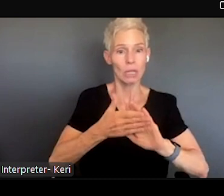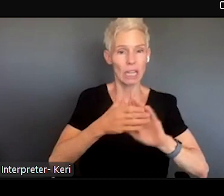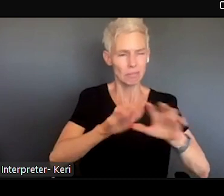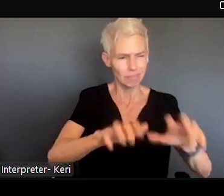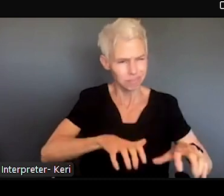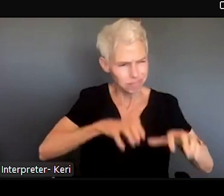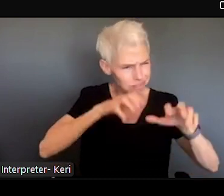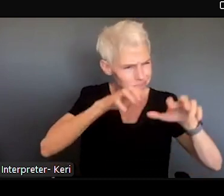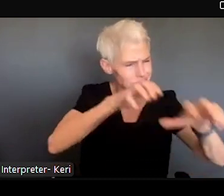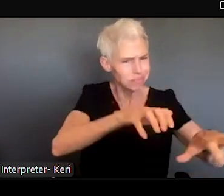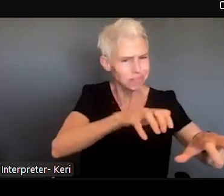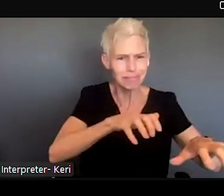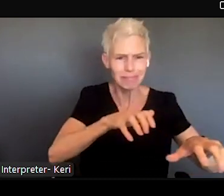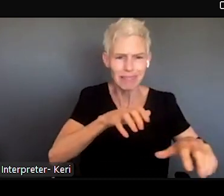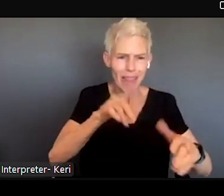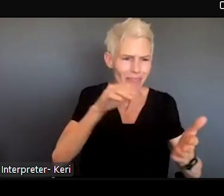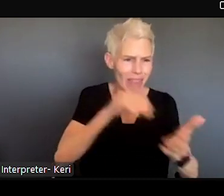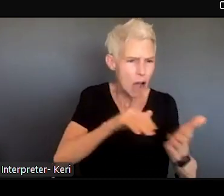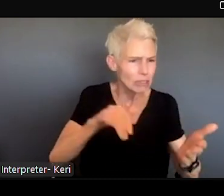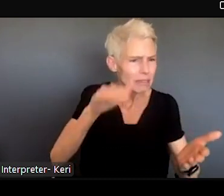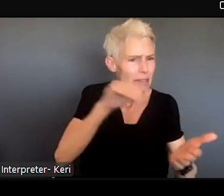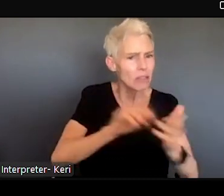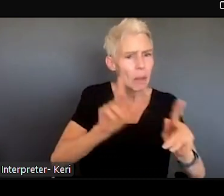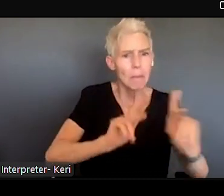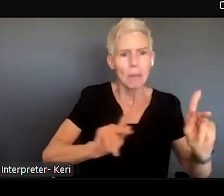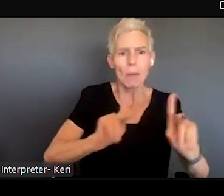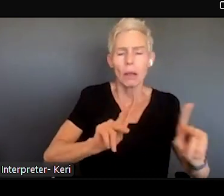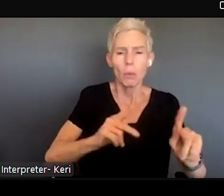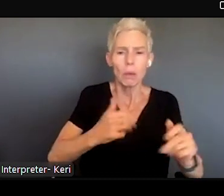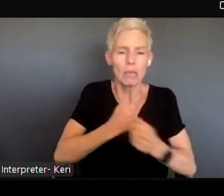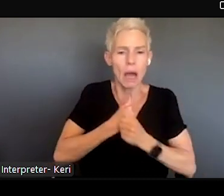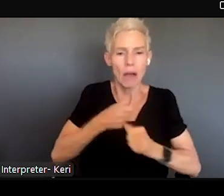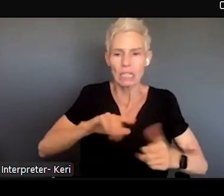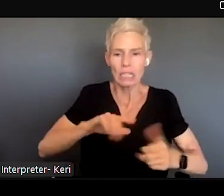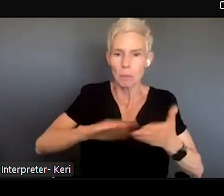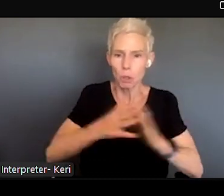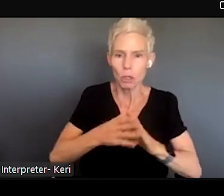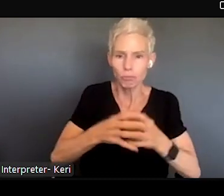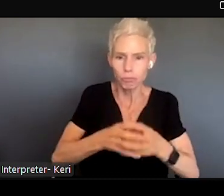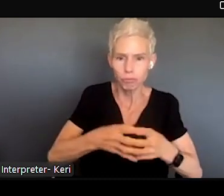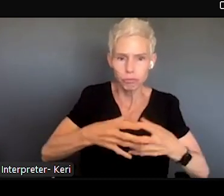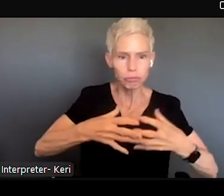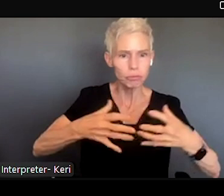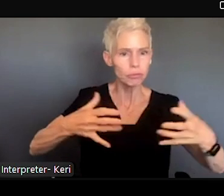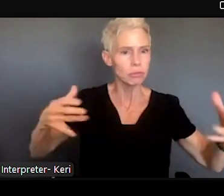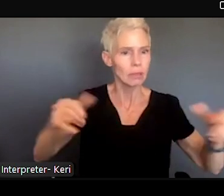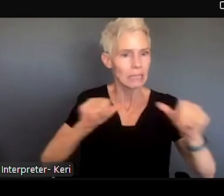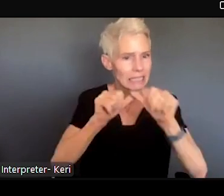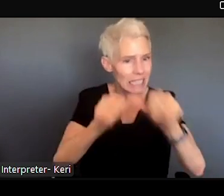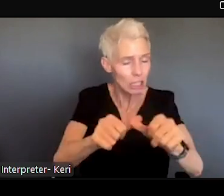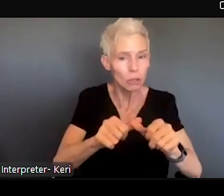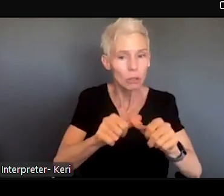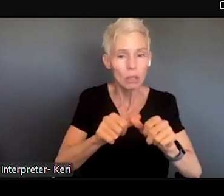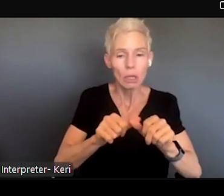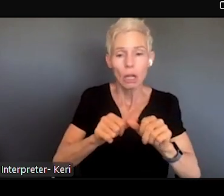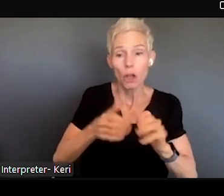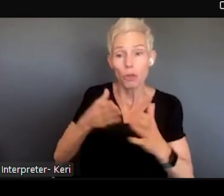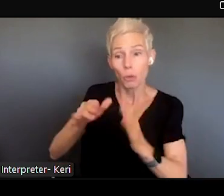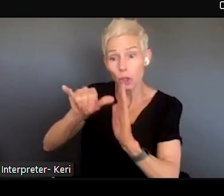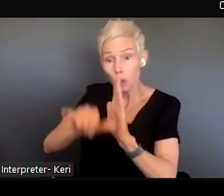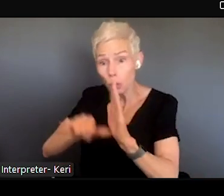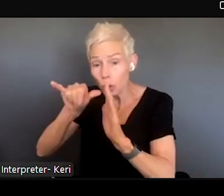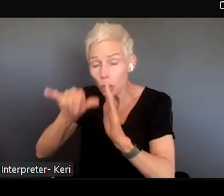thousands. So we love that. We love that this community is growing, that it's done by YouTube, that it's done